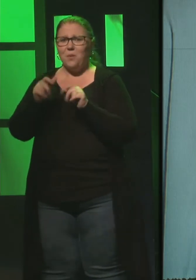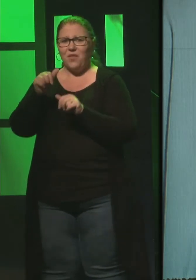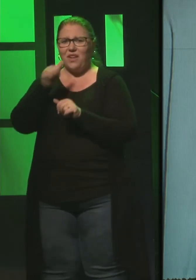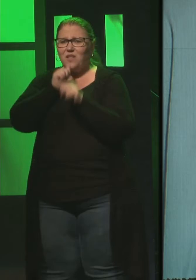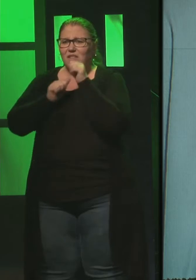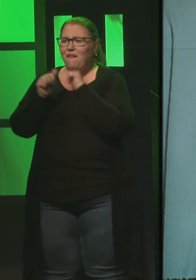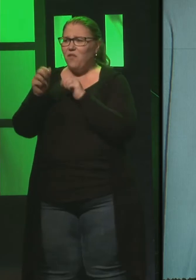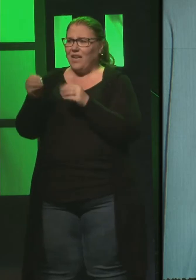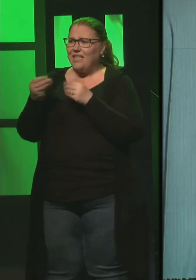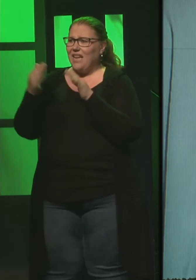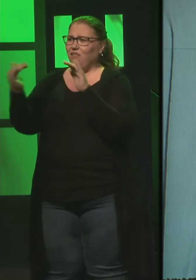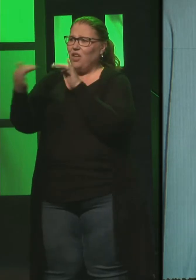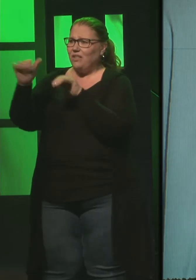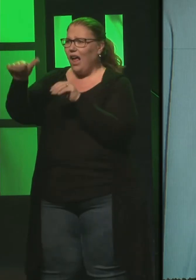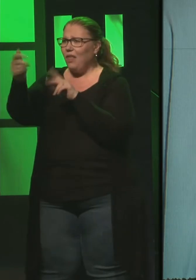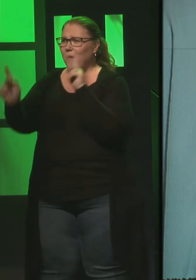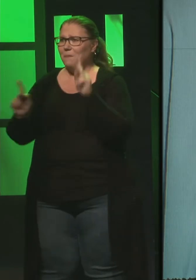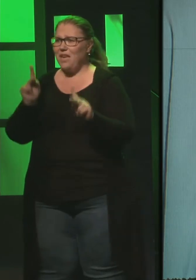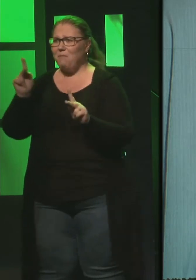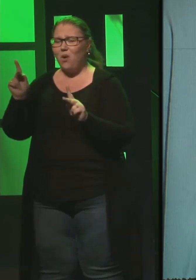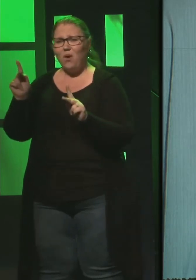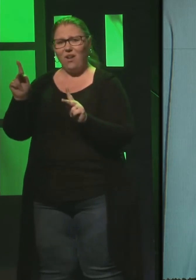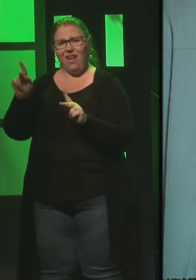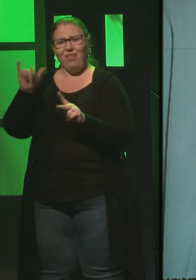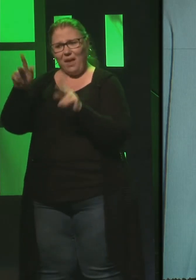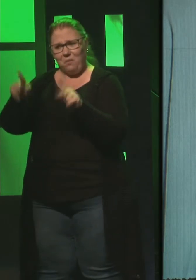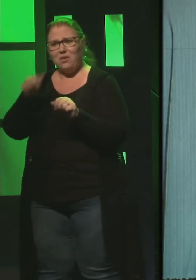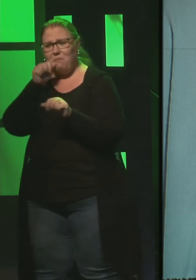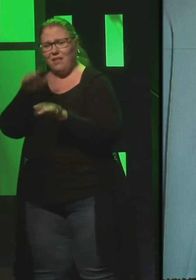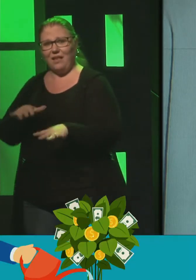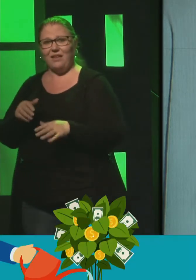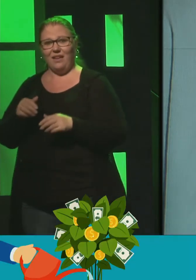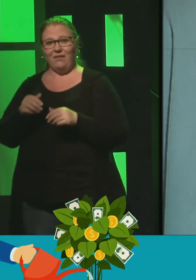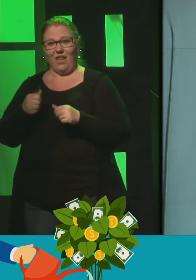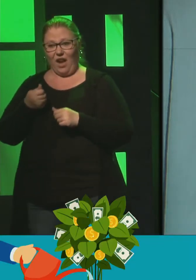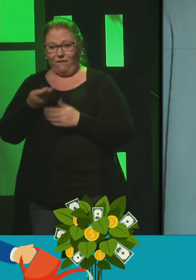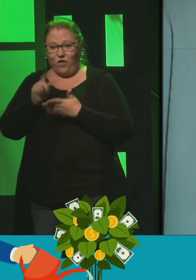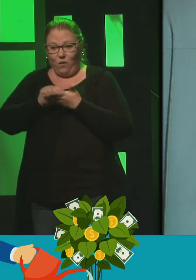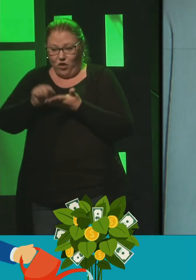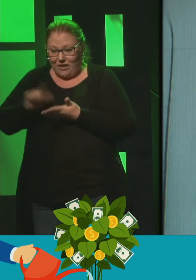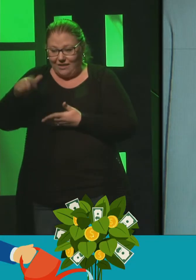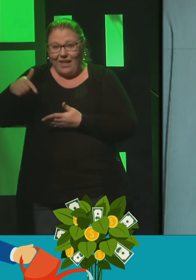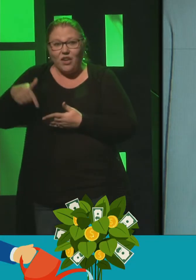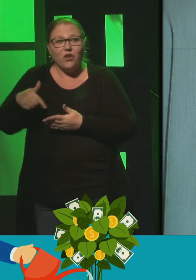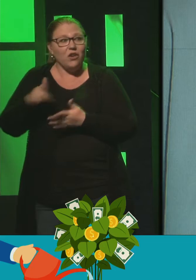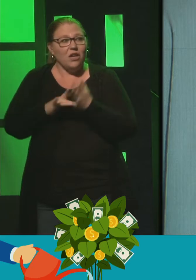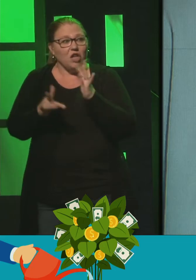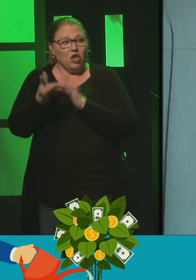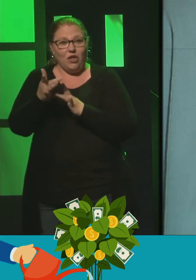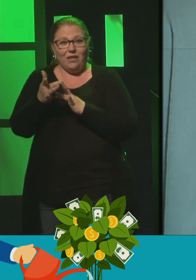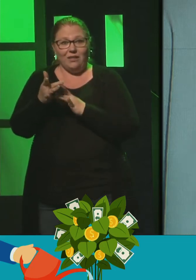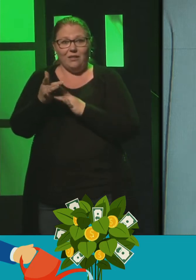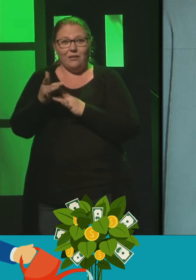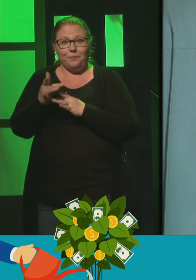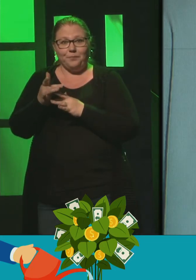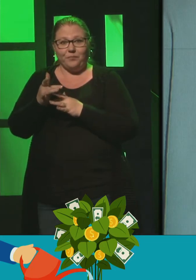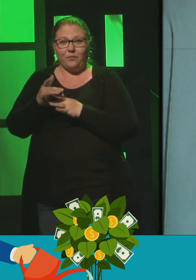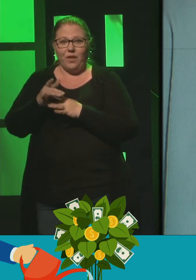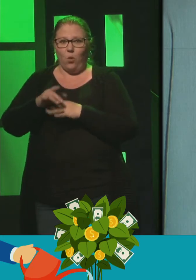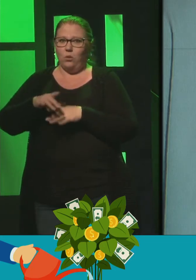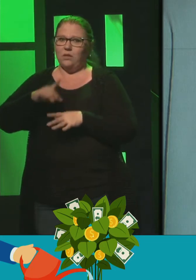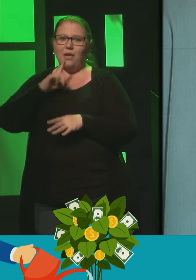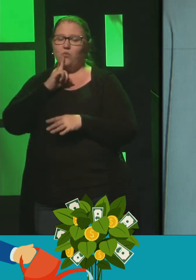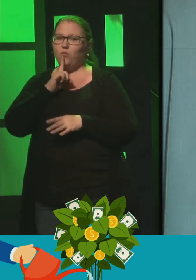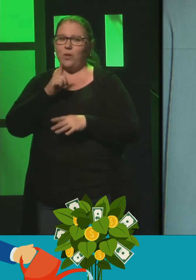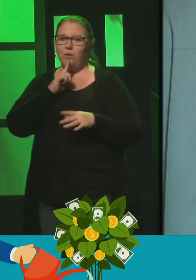give justice to others. And a few verses down in Matthew chapter 6, verse 24, Jesus lays the smack down. Like, this